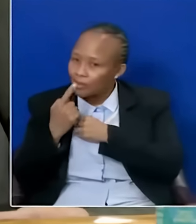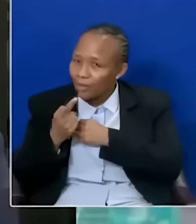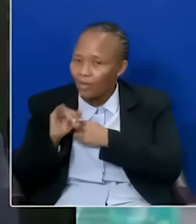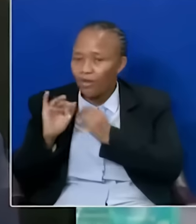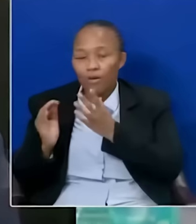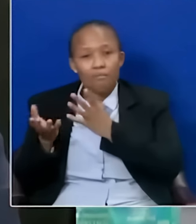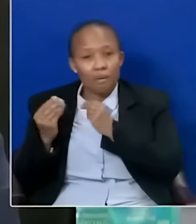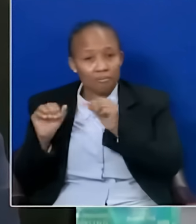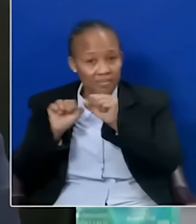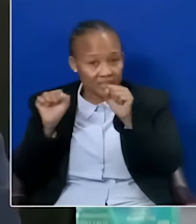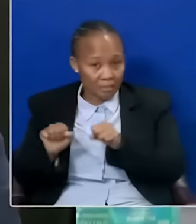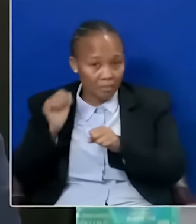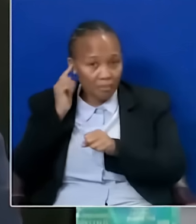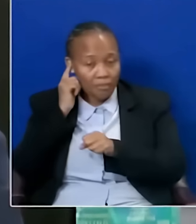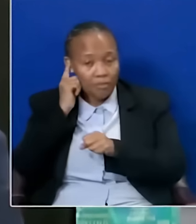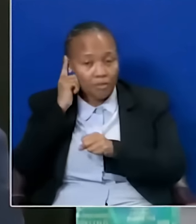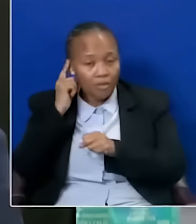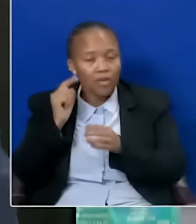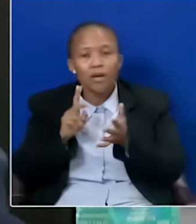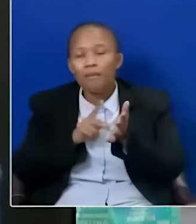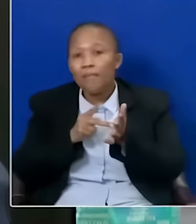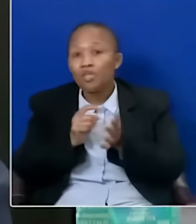Commissioner, on page 1 of 1,